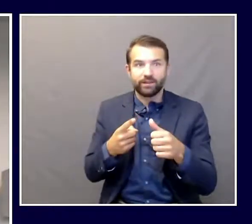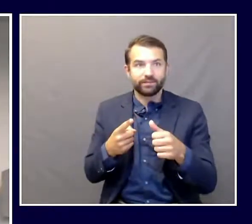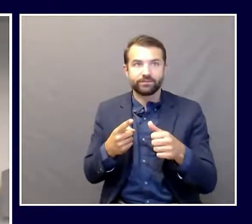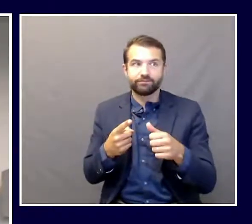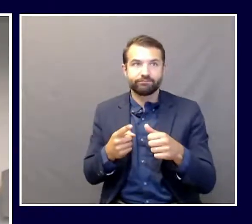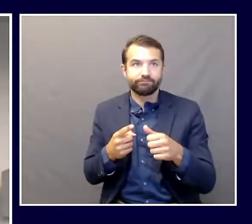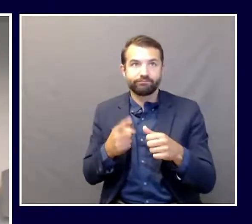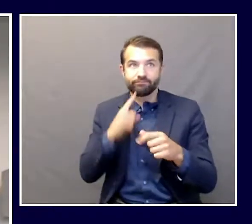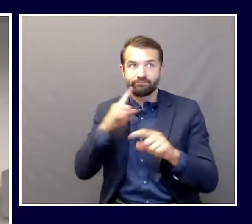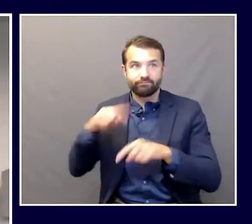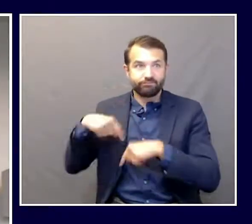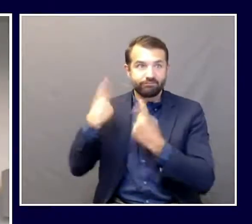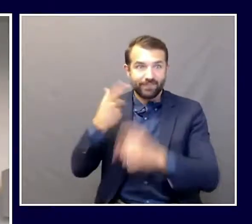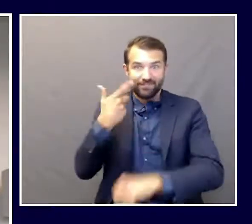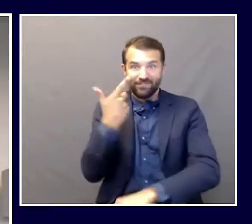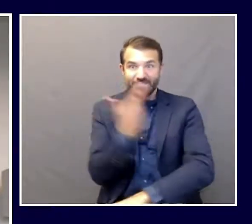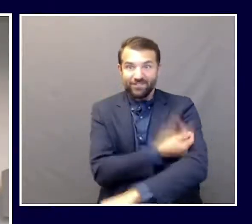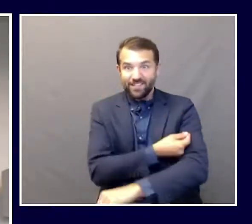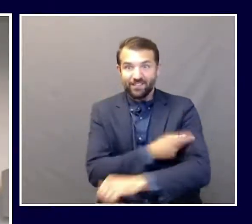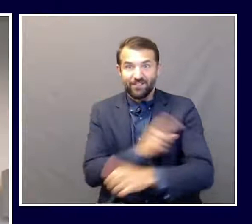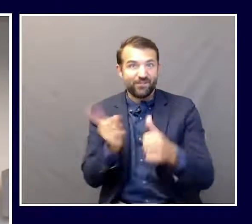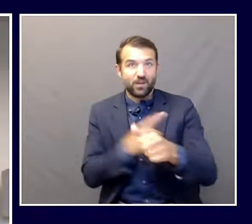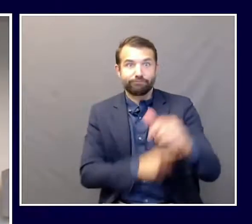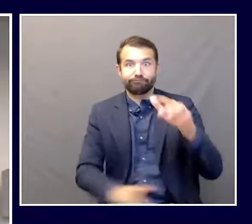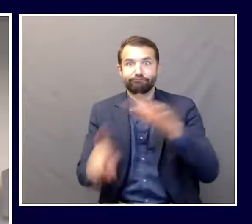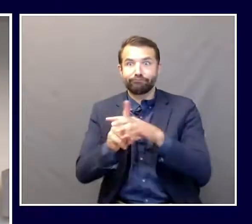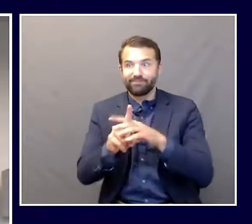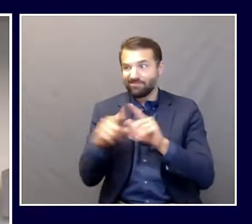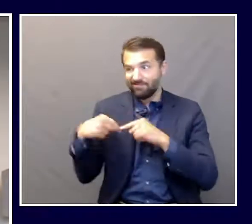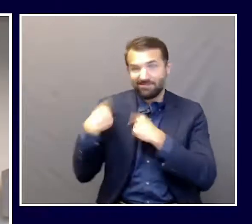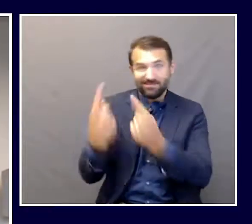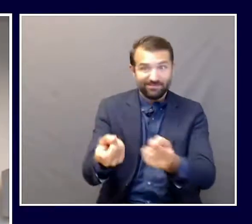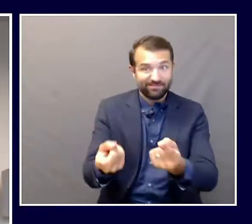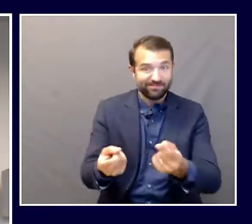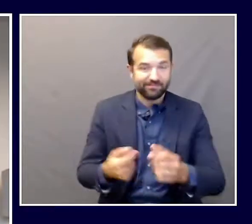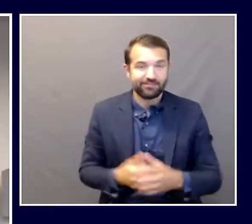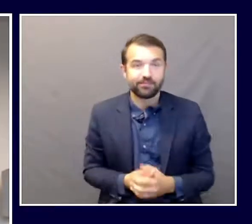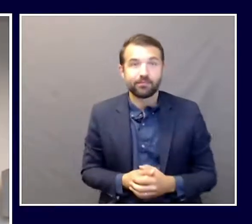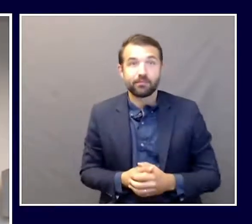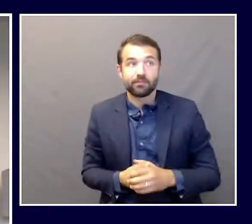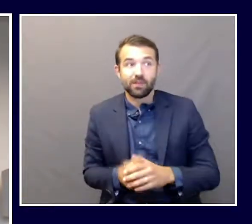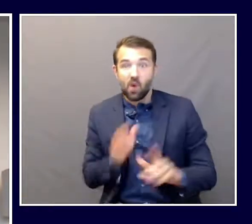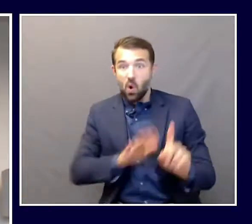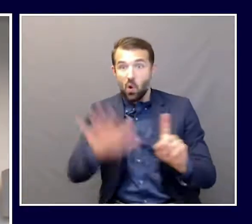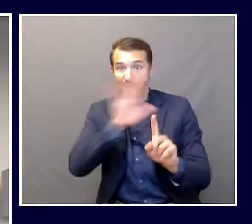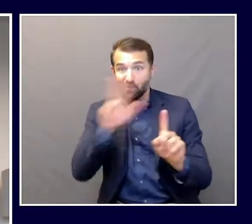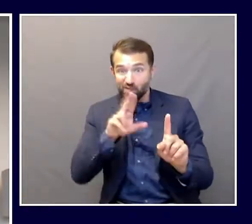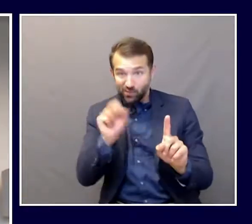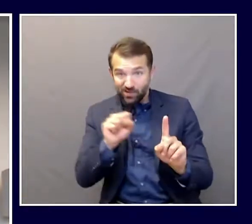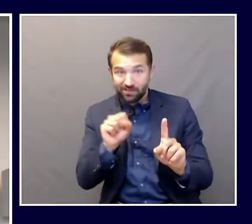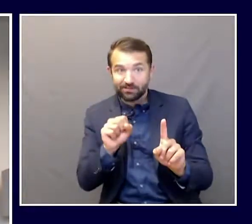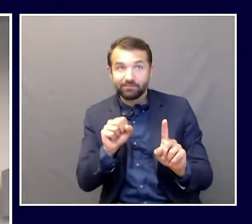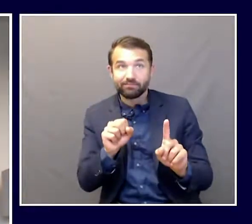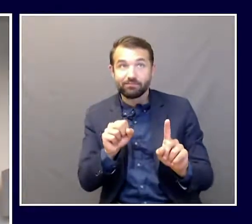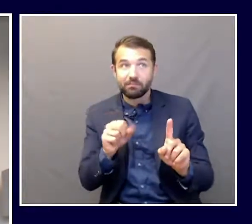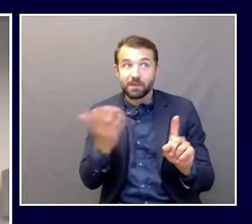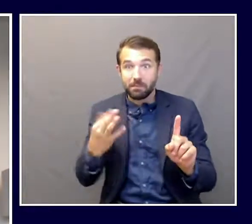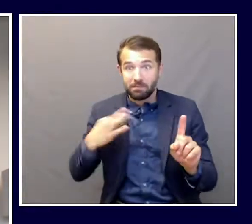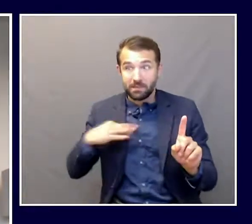variant. Now, to be sure, there are pockets of the country, pockets of the state that are protected against